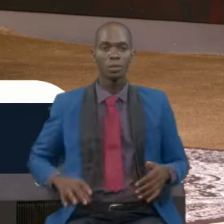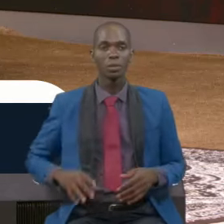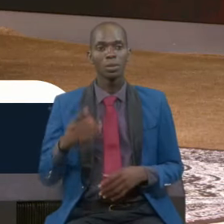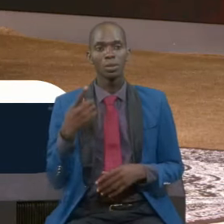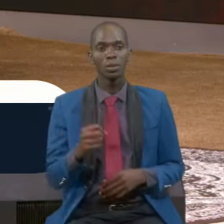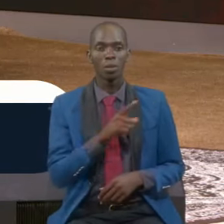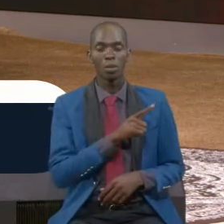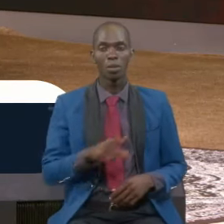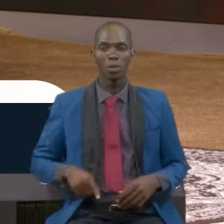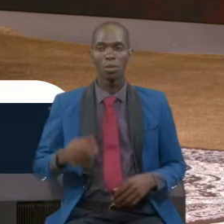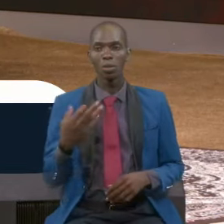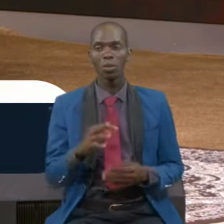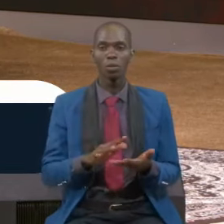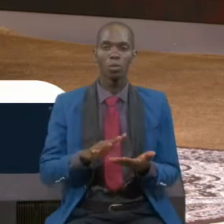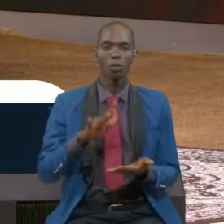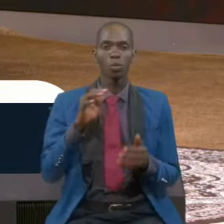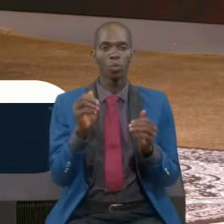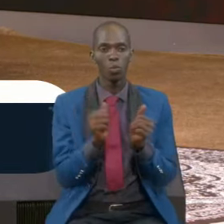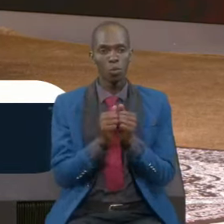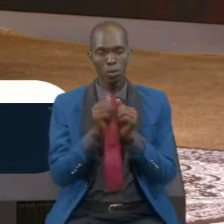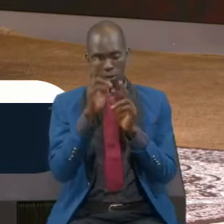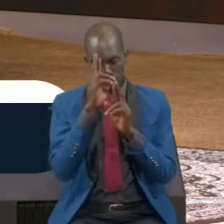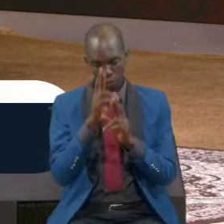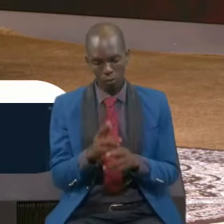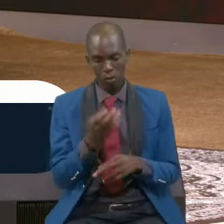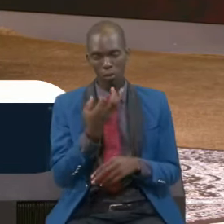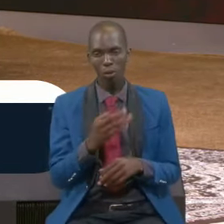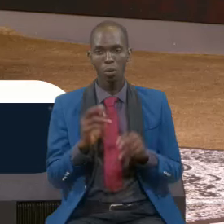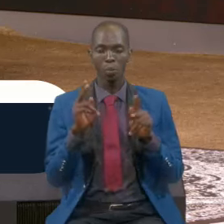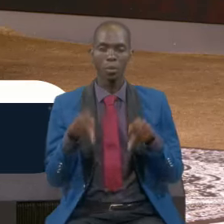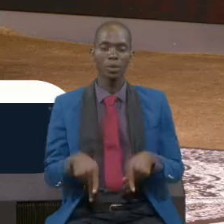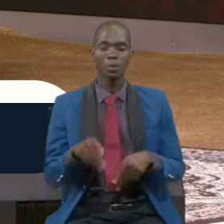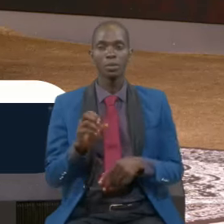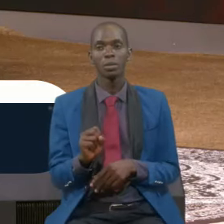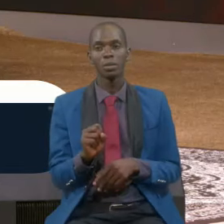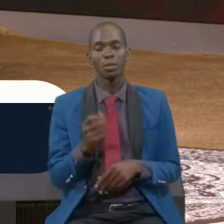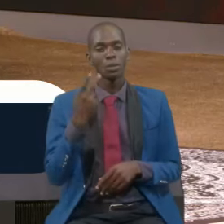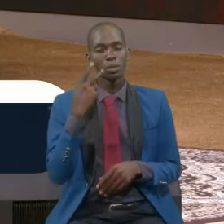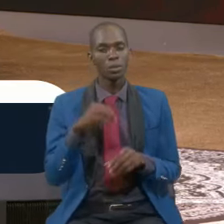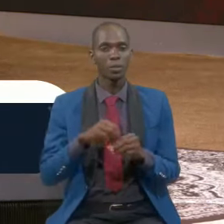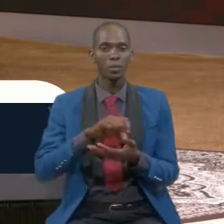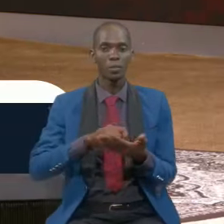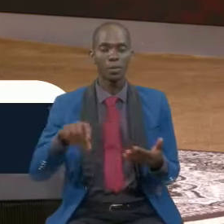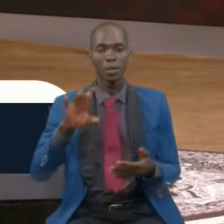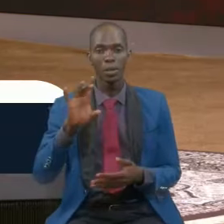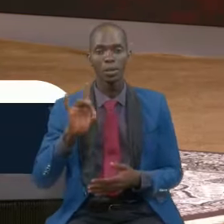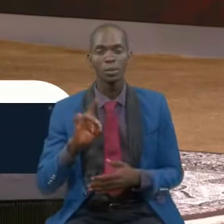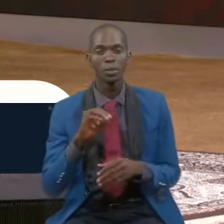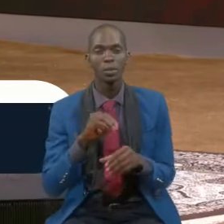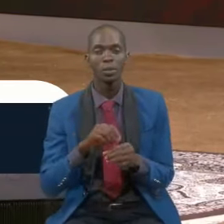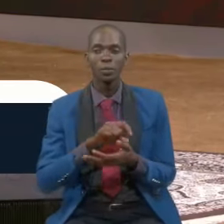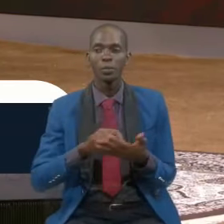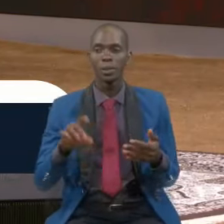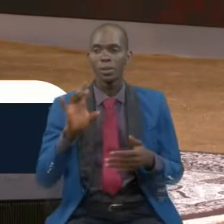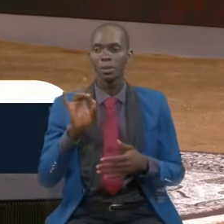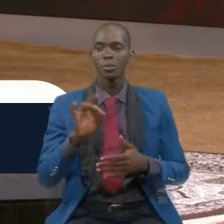glory, with respect of persons. Look at verse 8. In verse